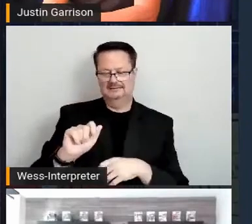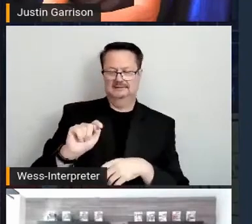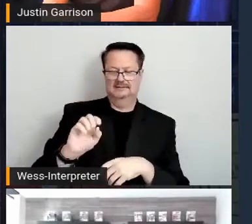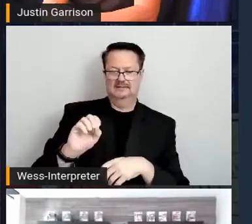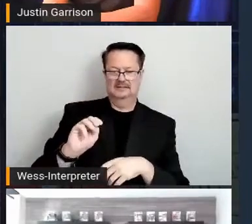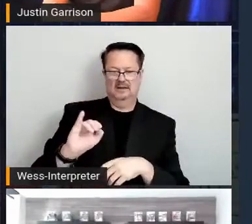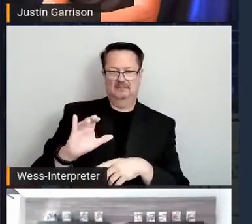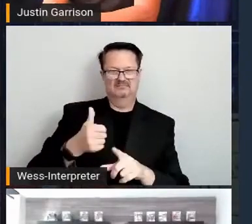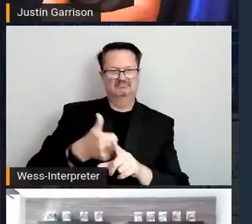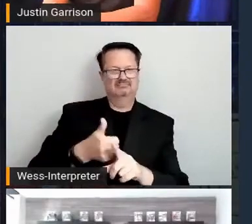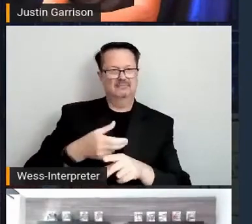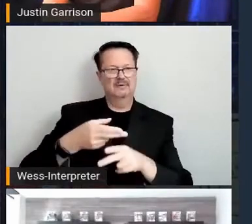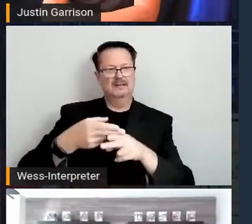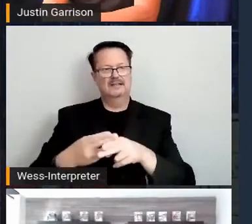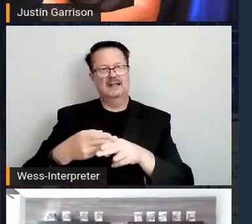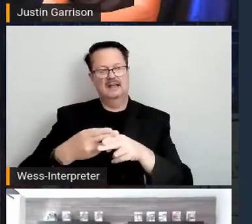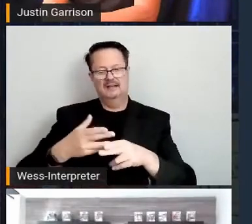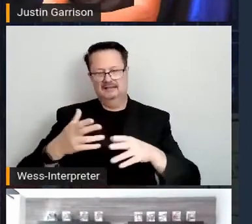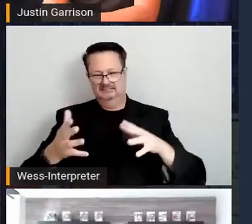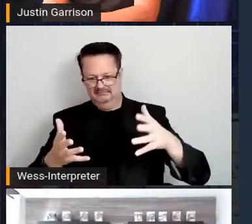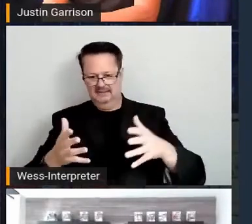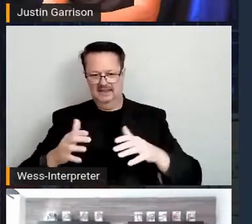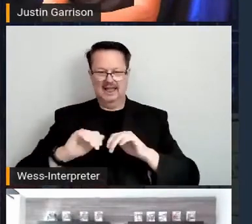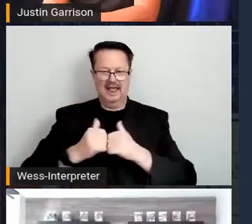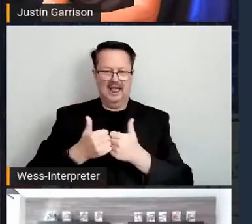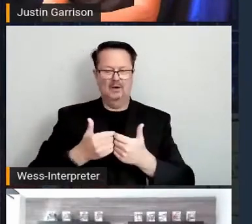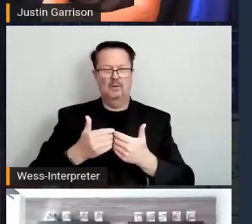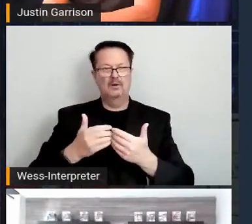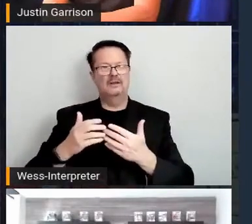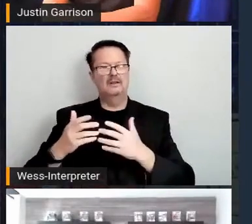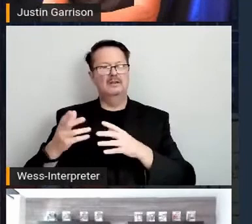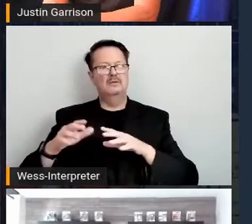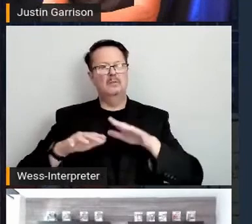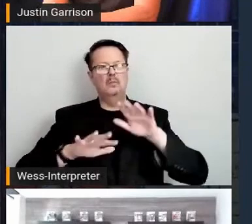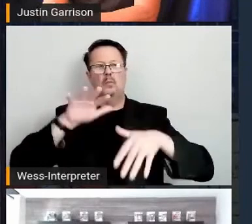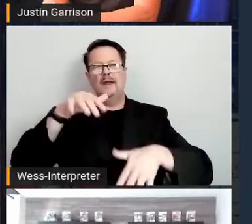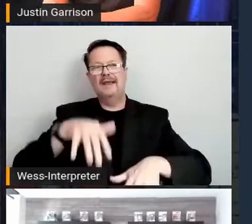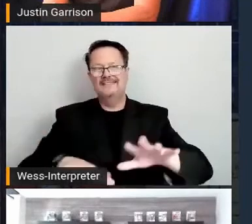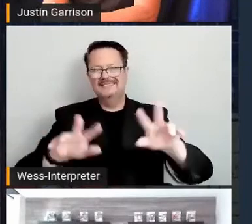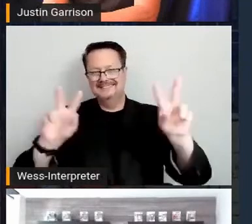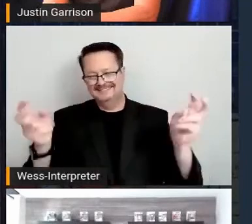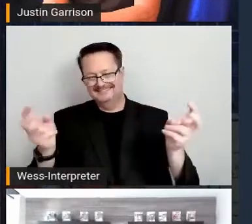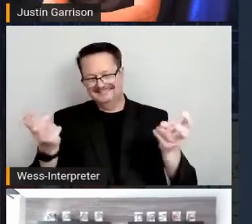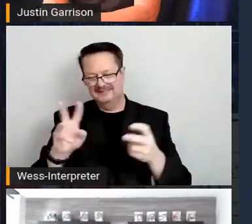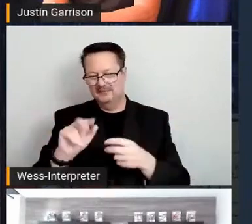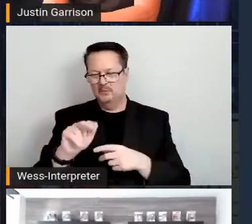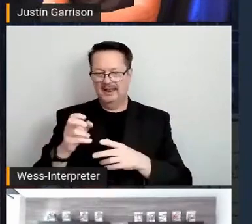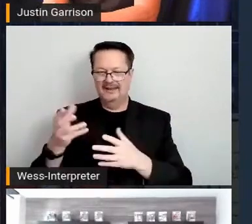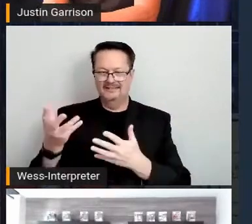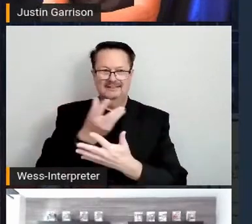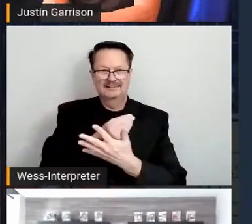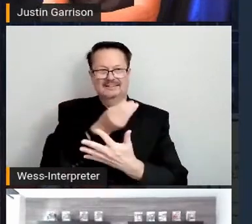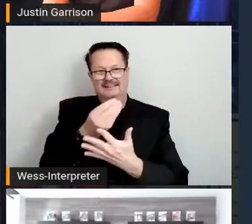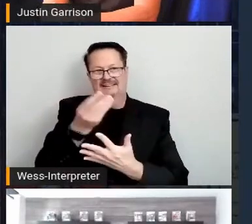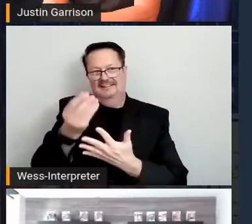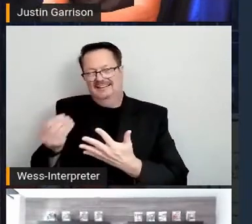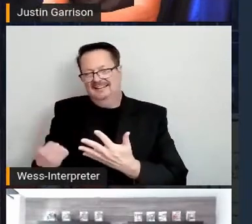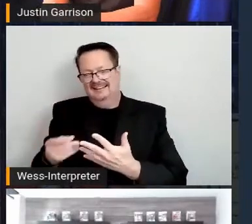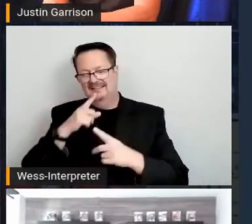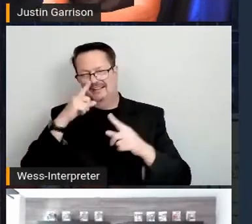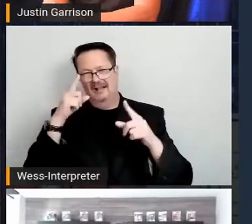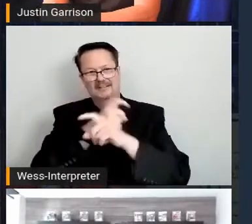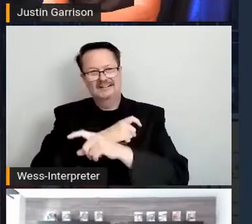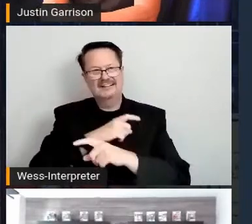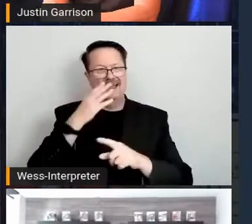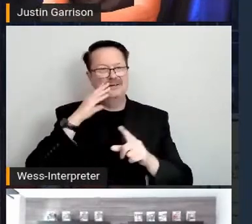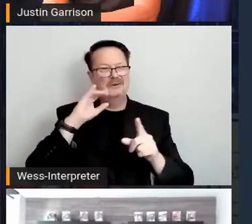in waves. And I think the best way to describe waves, because this is kind of tricky for some people, and I know Garrett, Justin, during your initial talk on